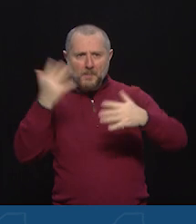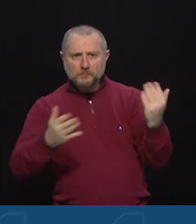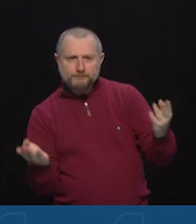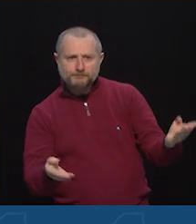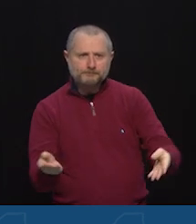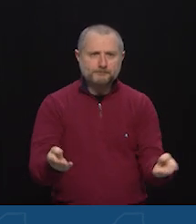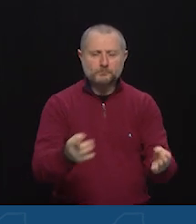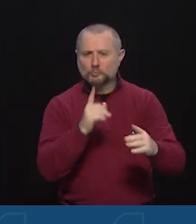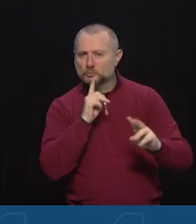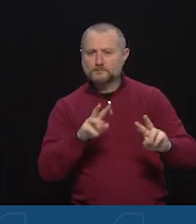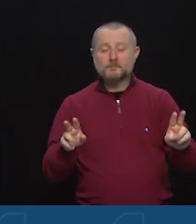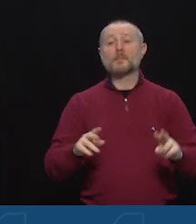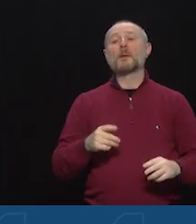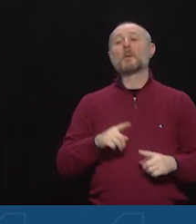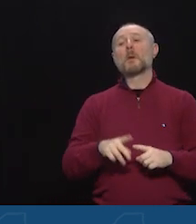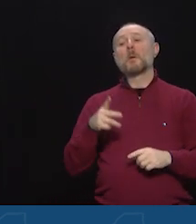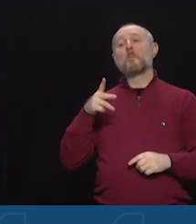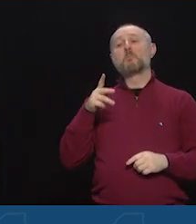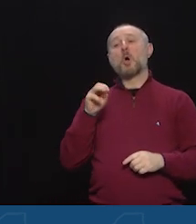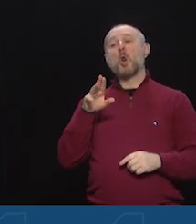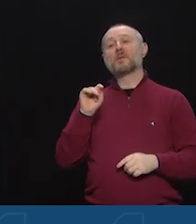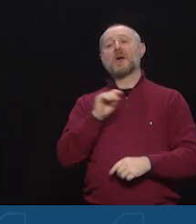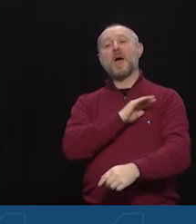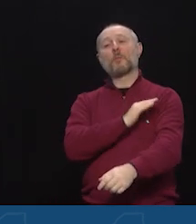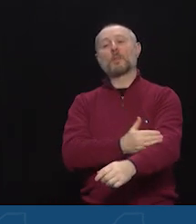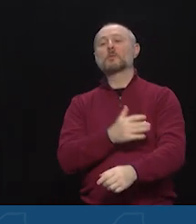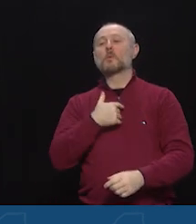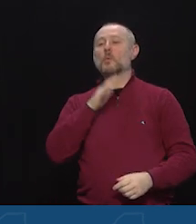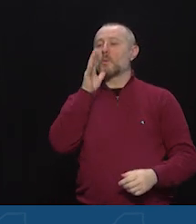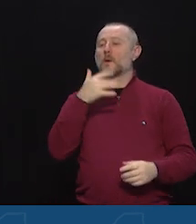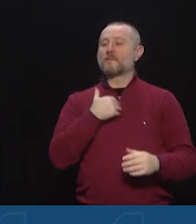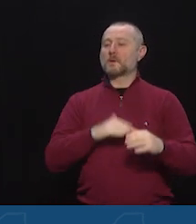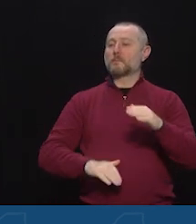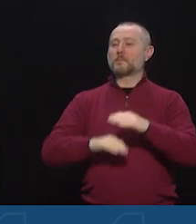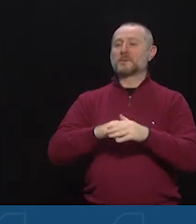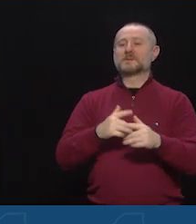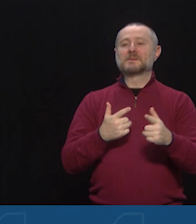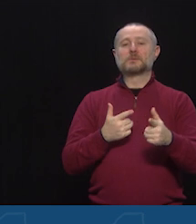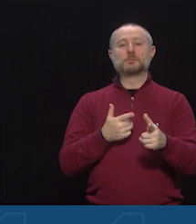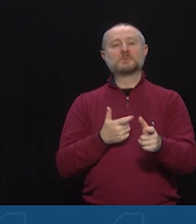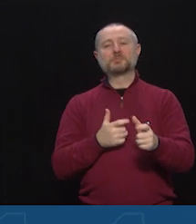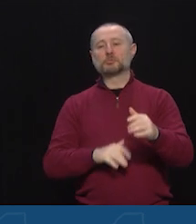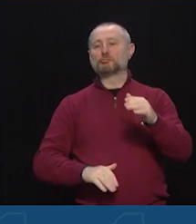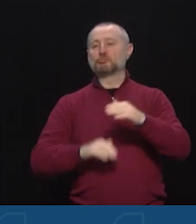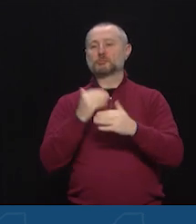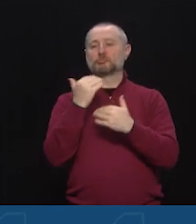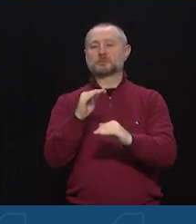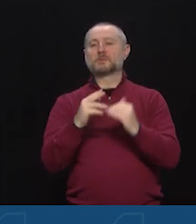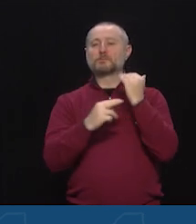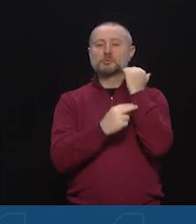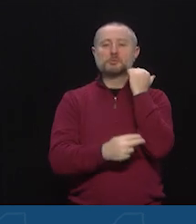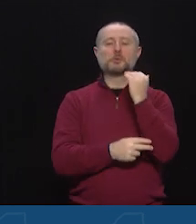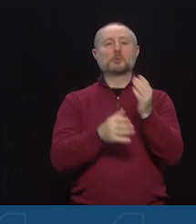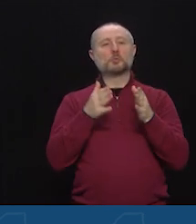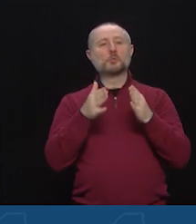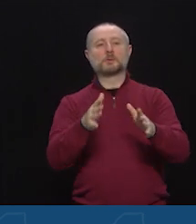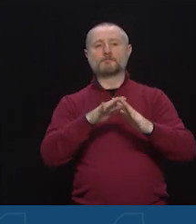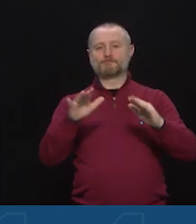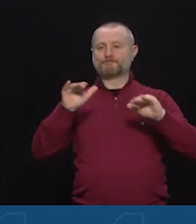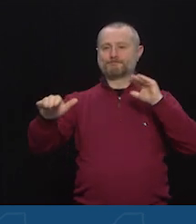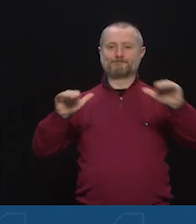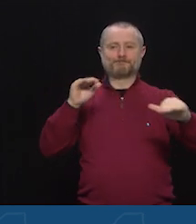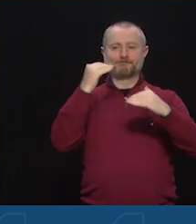to implement speed restrictions, so be on the lookout for that for our bridges and our roadways leading to our crossings. And just